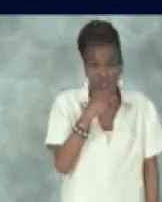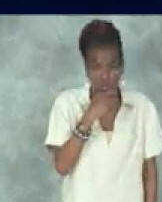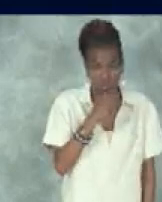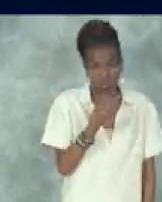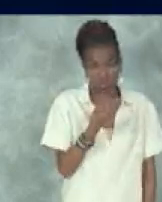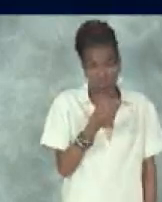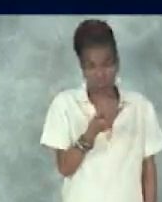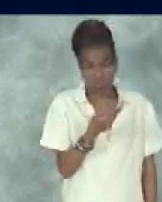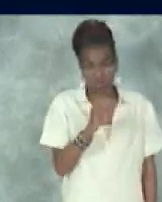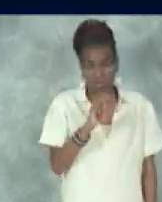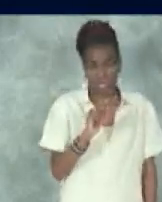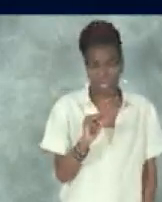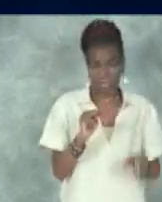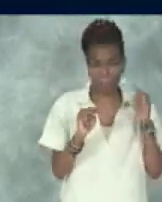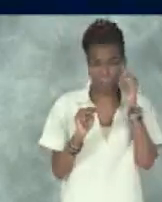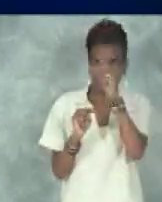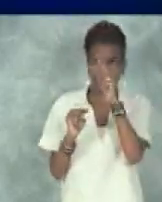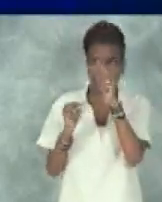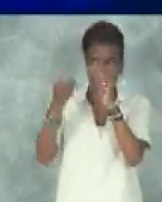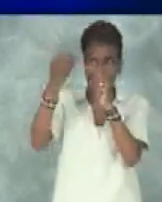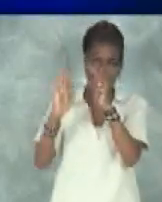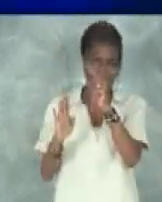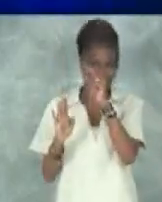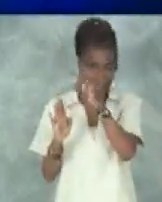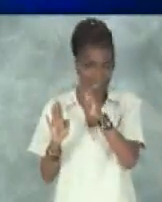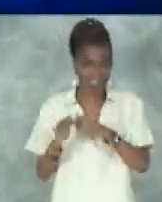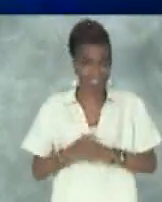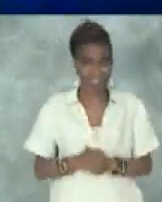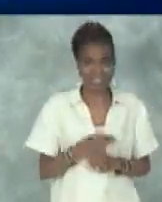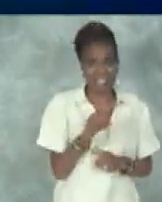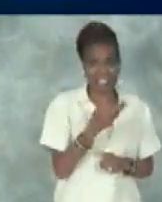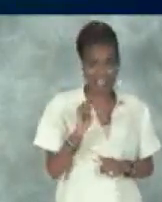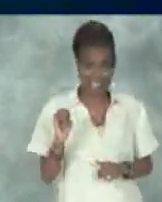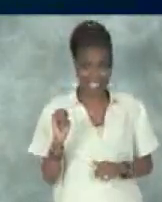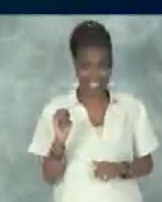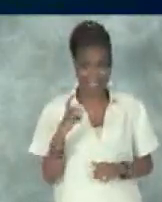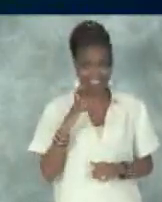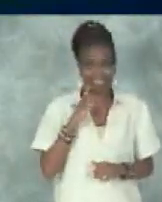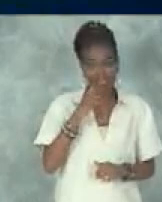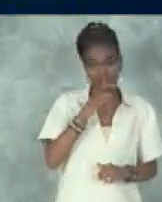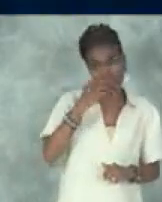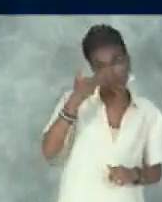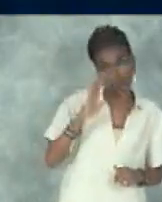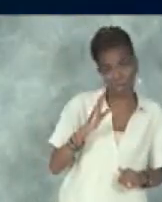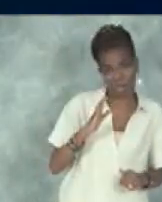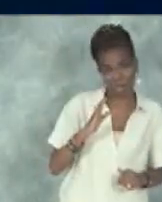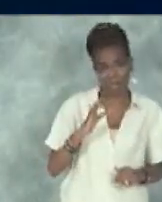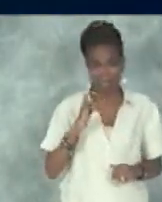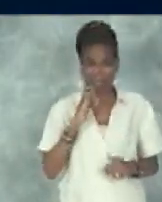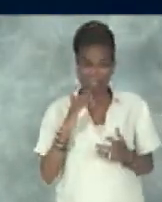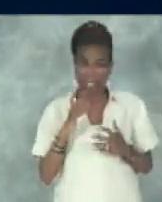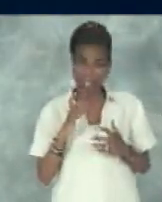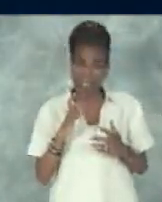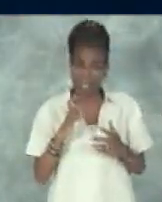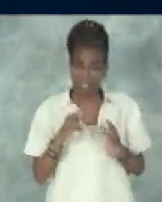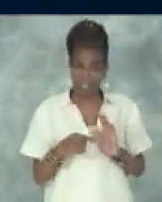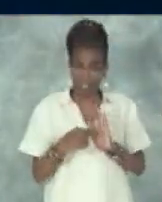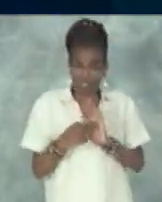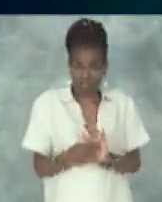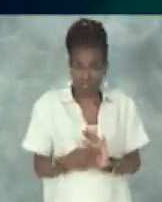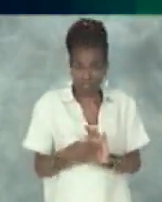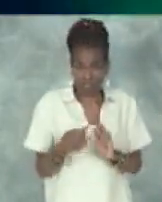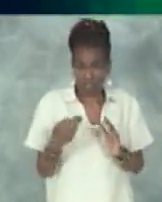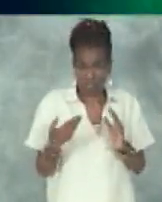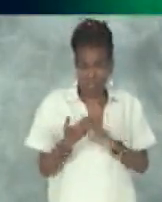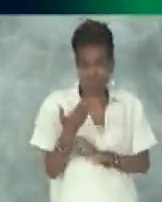he in the text is Jesus. That he in the text is God as revealed through Jesus Christ. And I need to sit